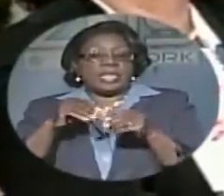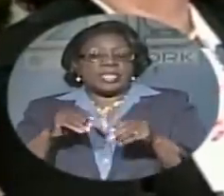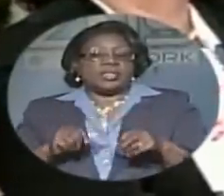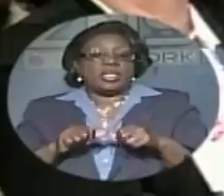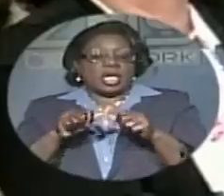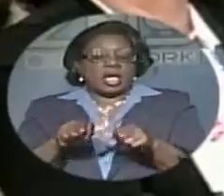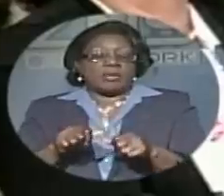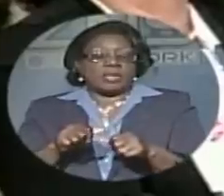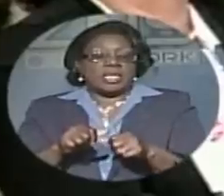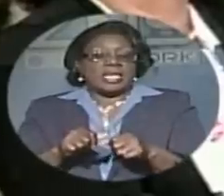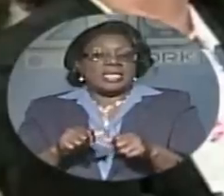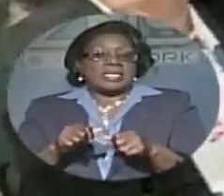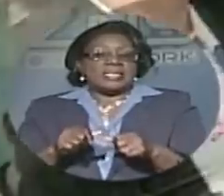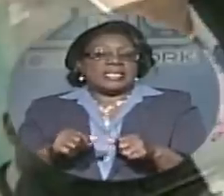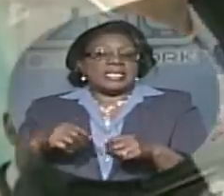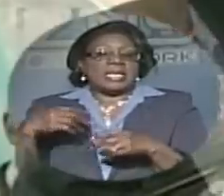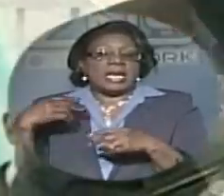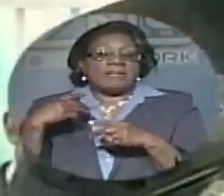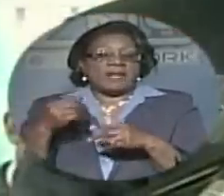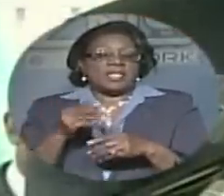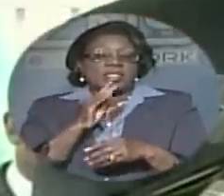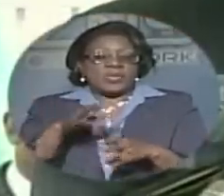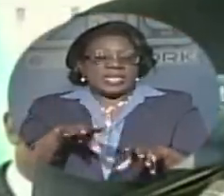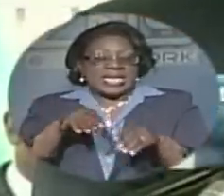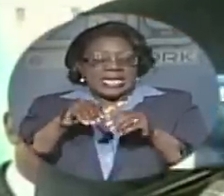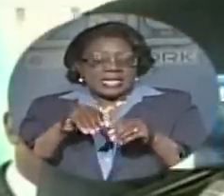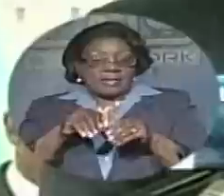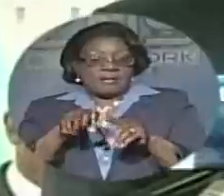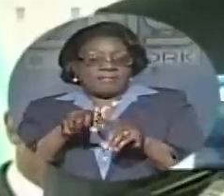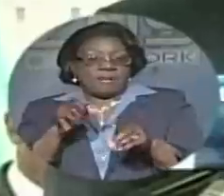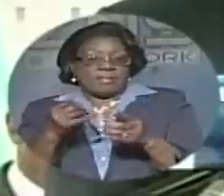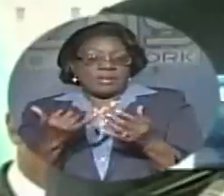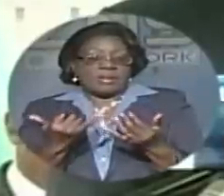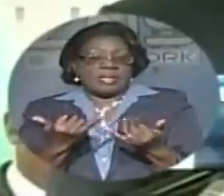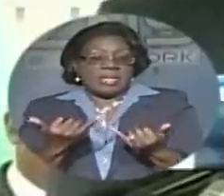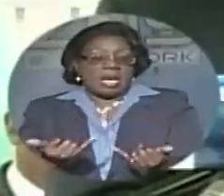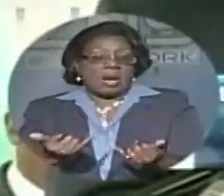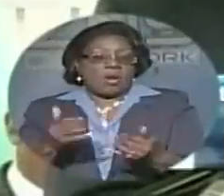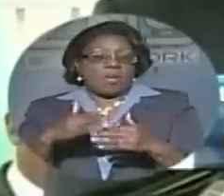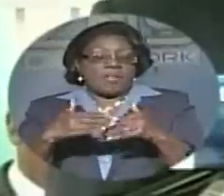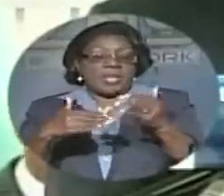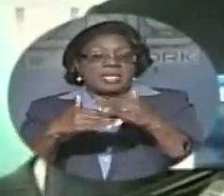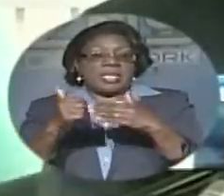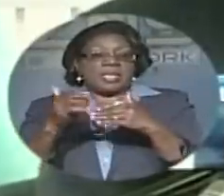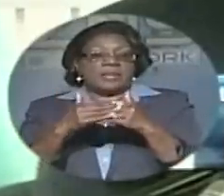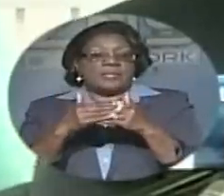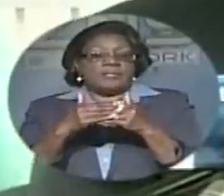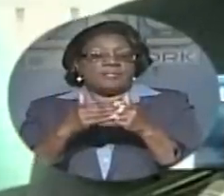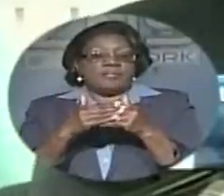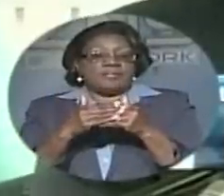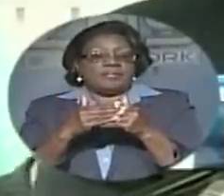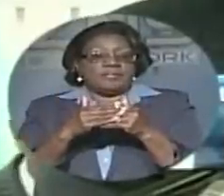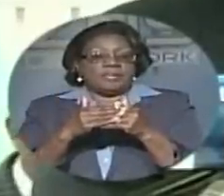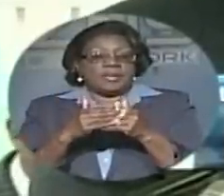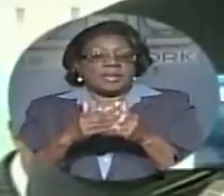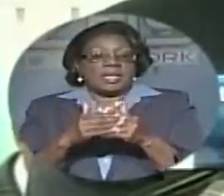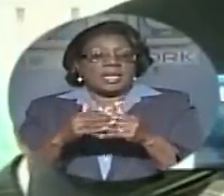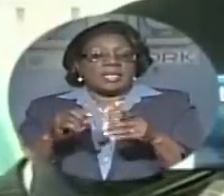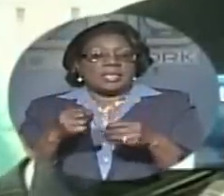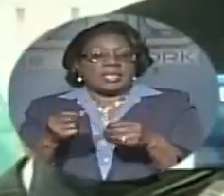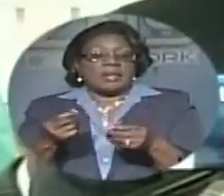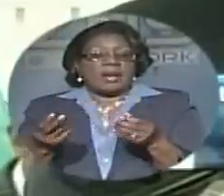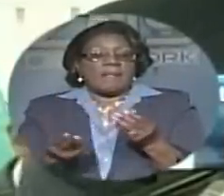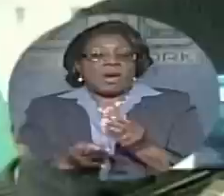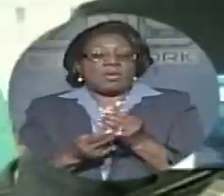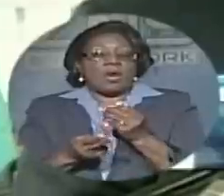advantages to be gained from the redevelopment of the present site, notably the continuity of service and significant savings